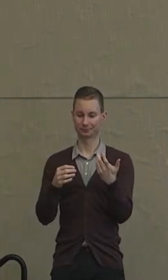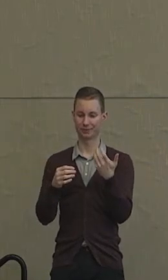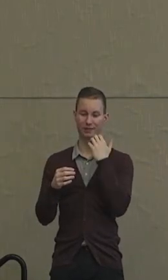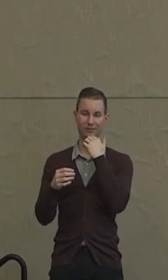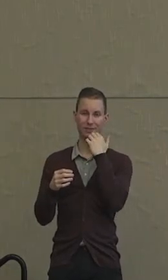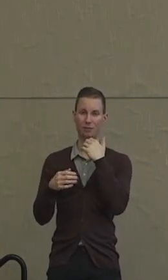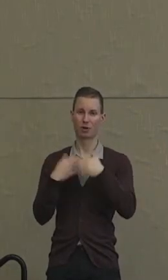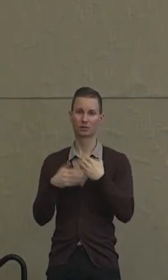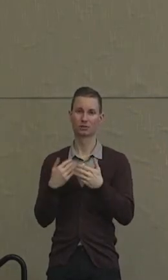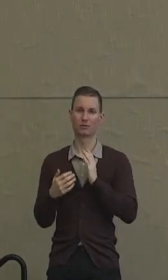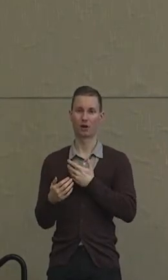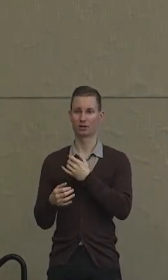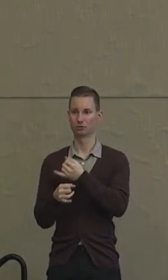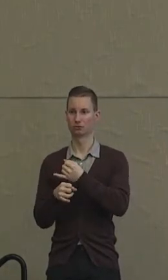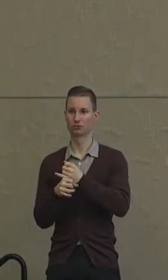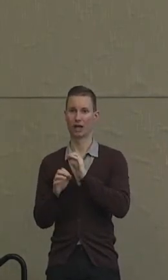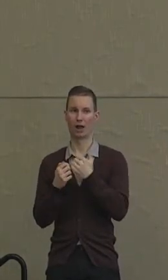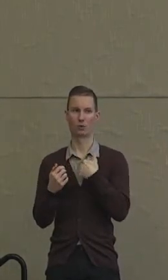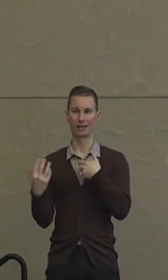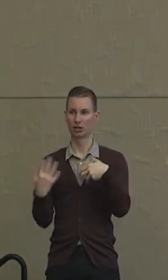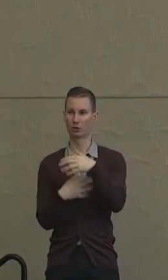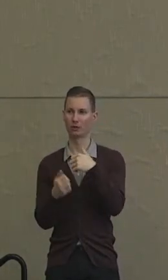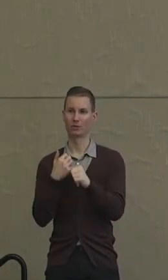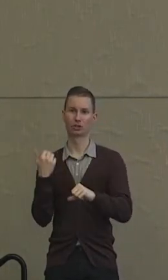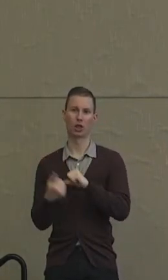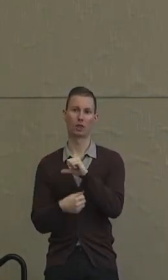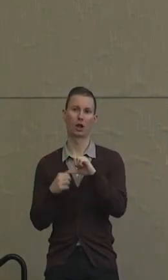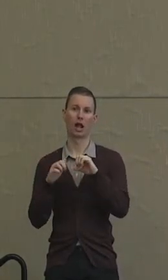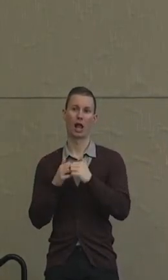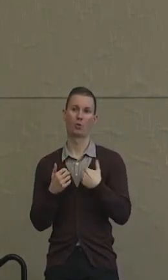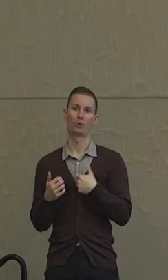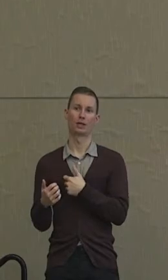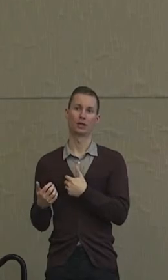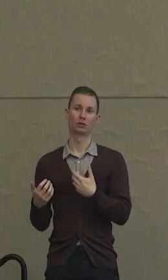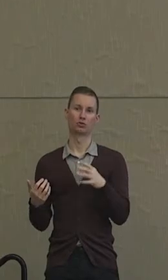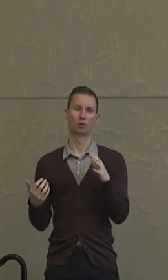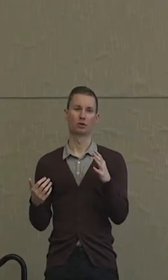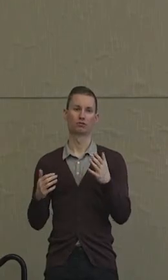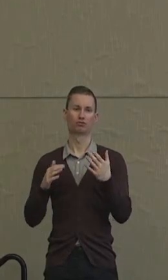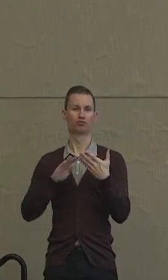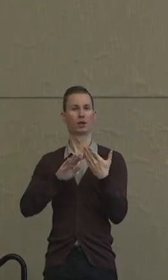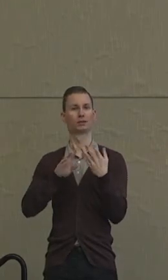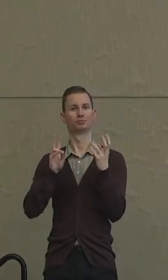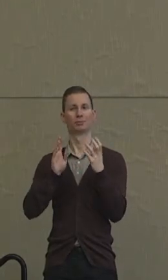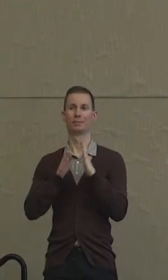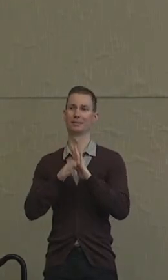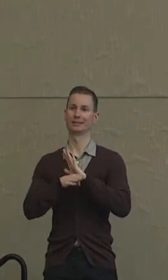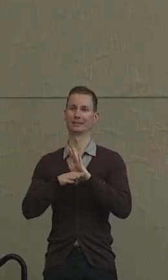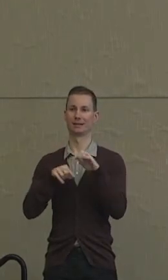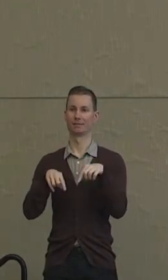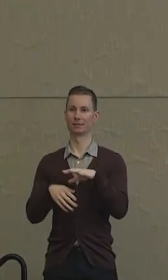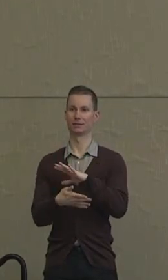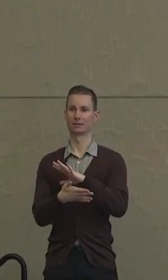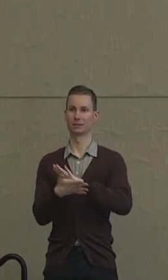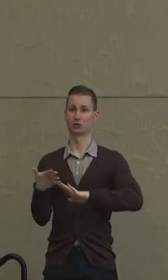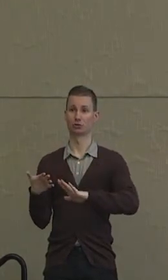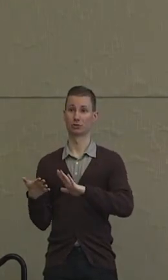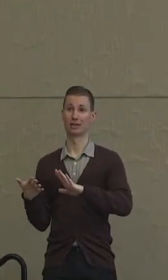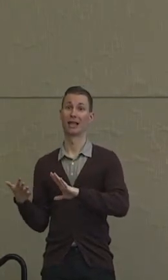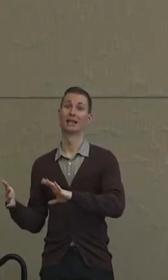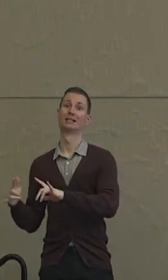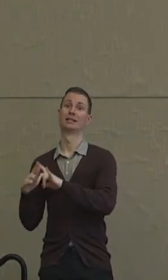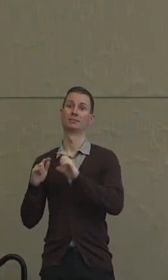daily processes of interaction, the way we sort of run the business of our institution, as well